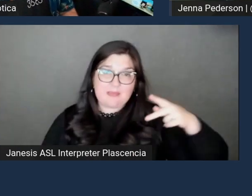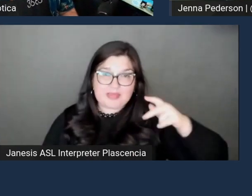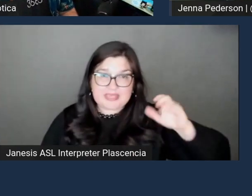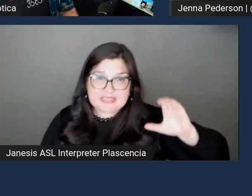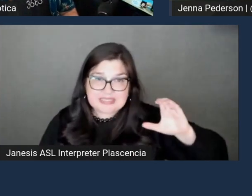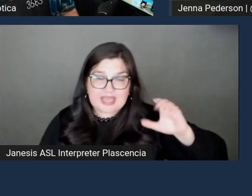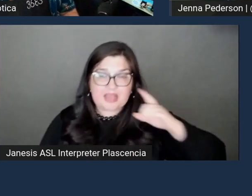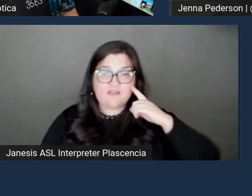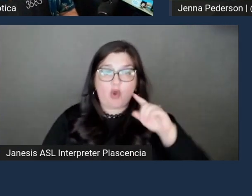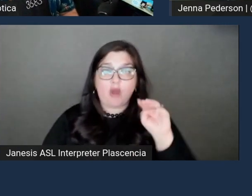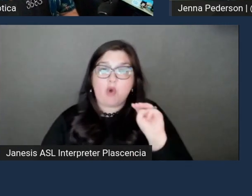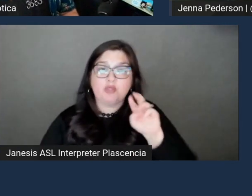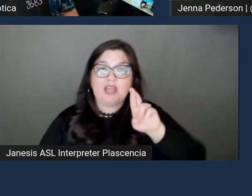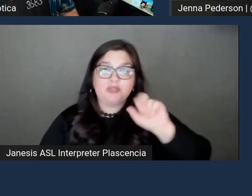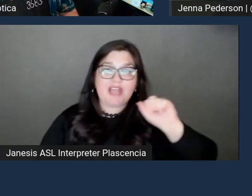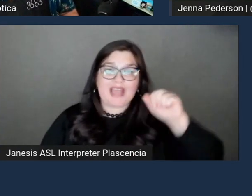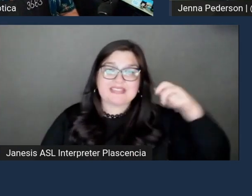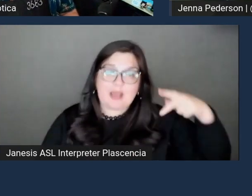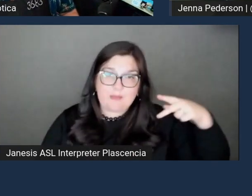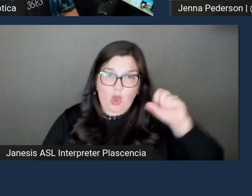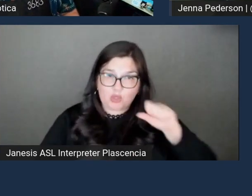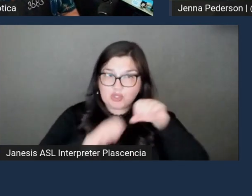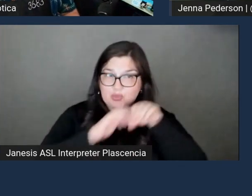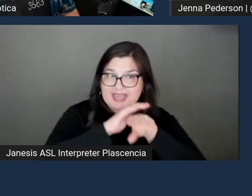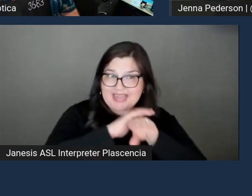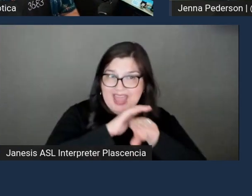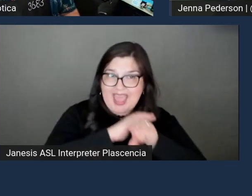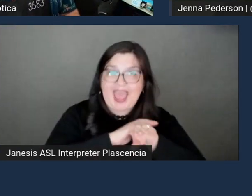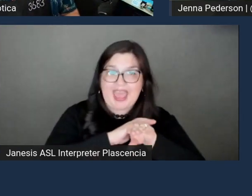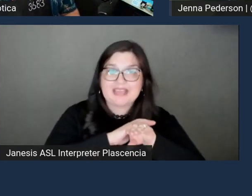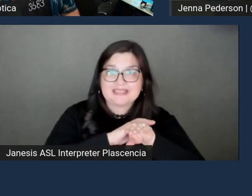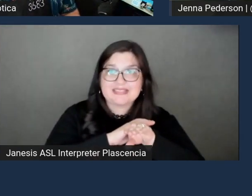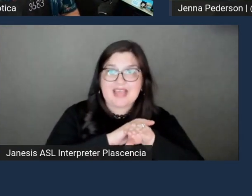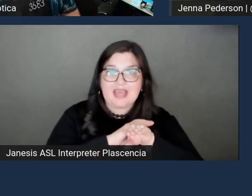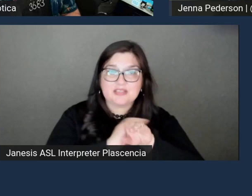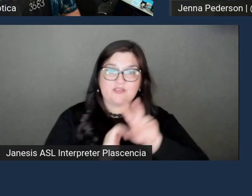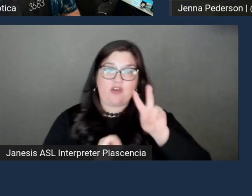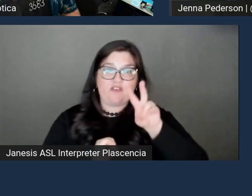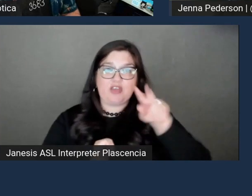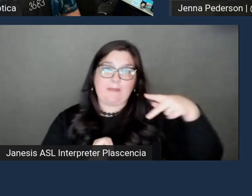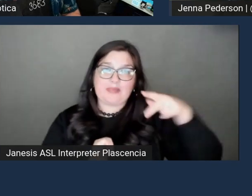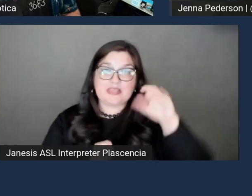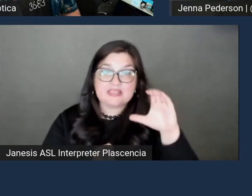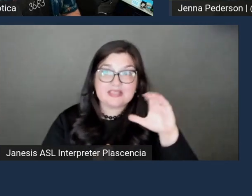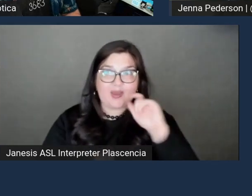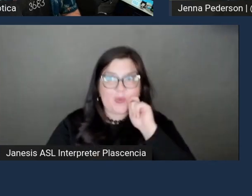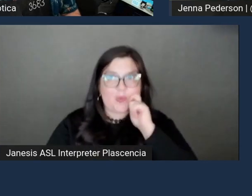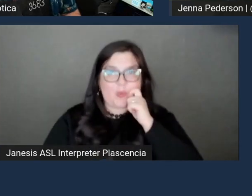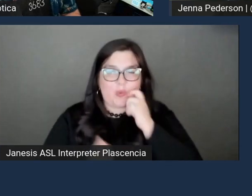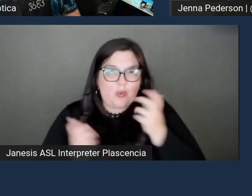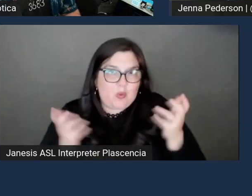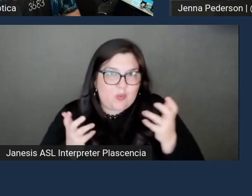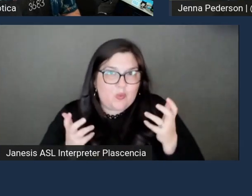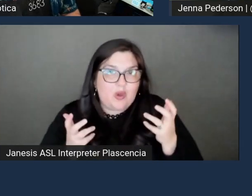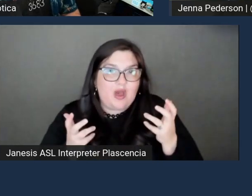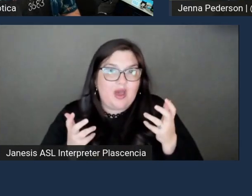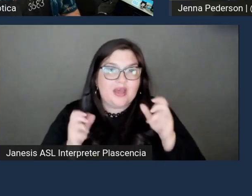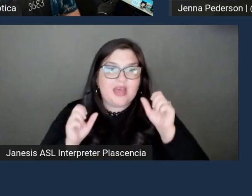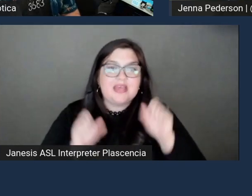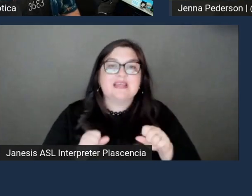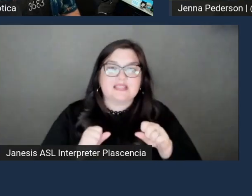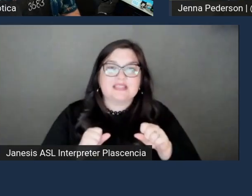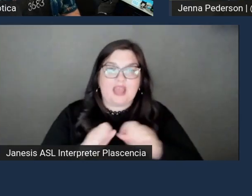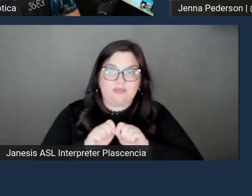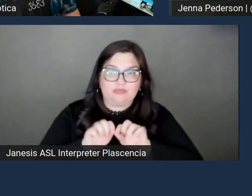access points, and then you can access your multi-region access points over that. And the very cool thing about that is that extends multi-region access points